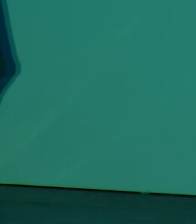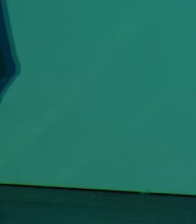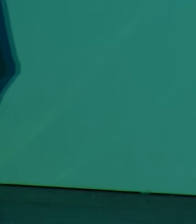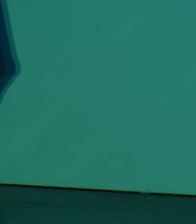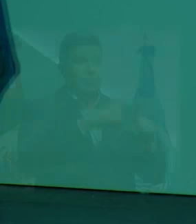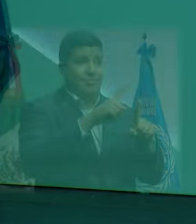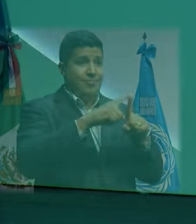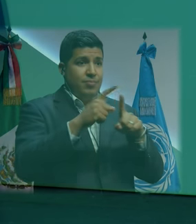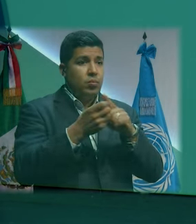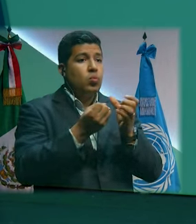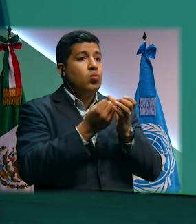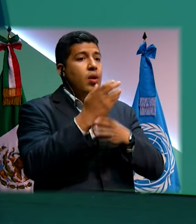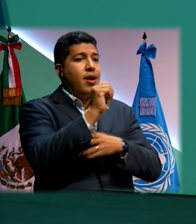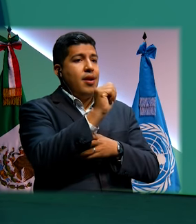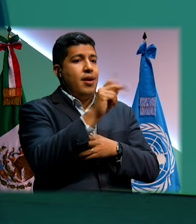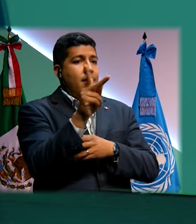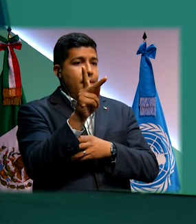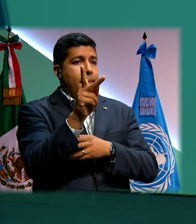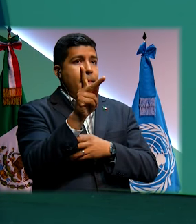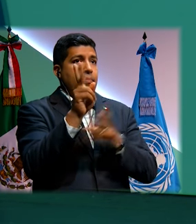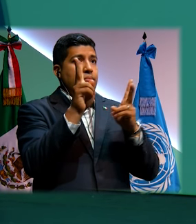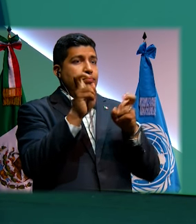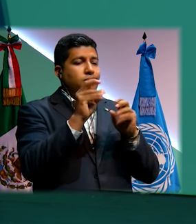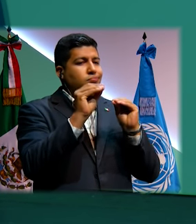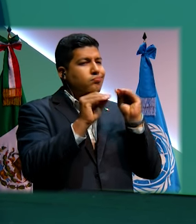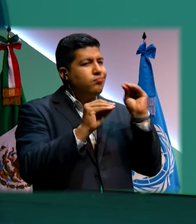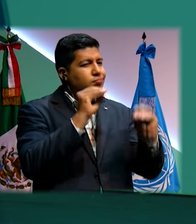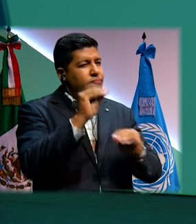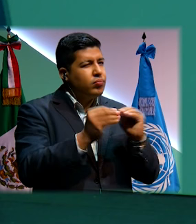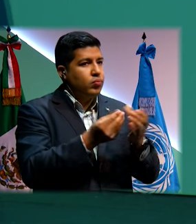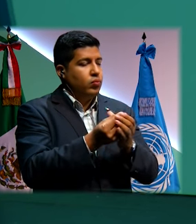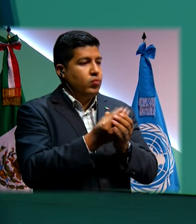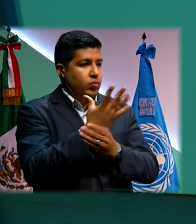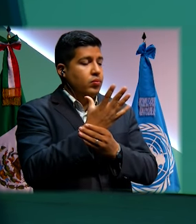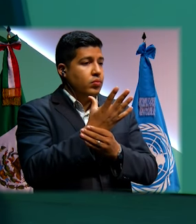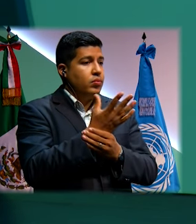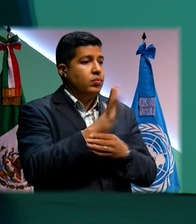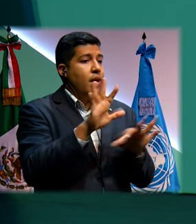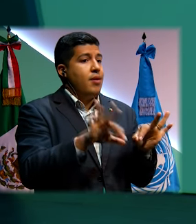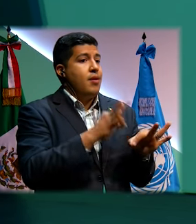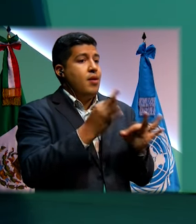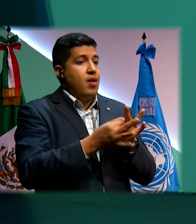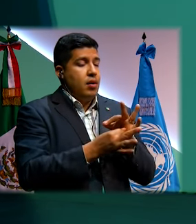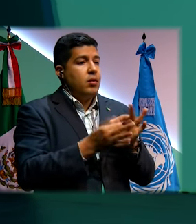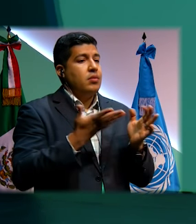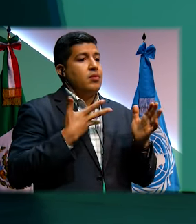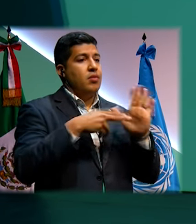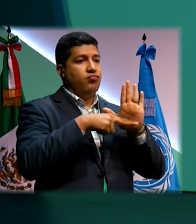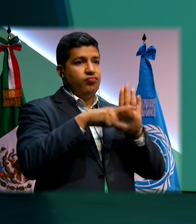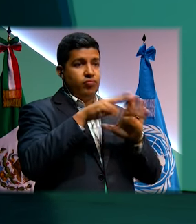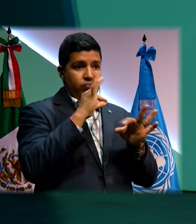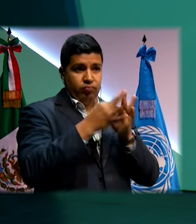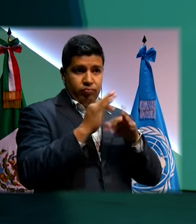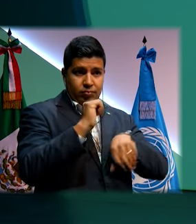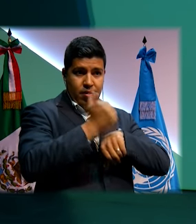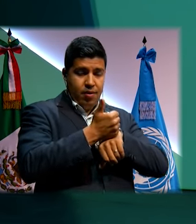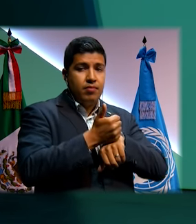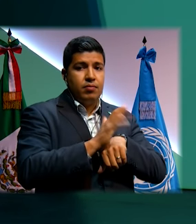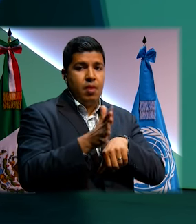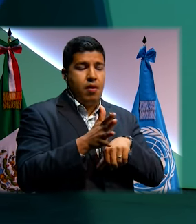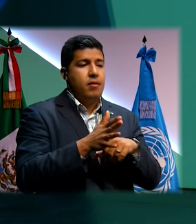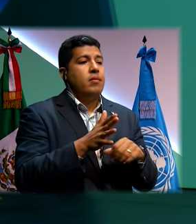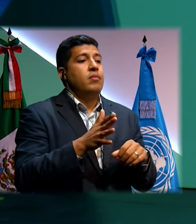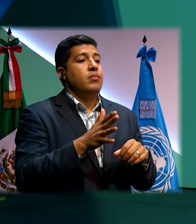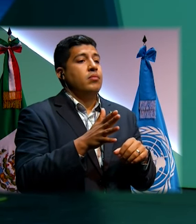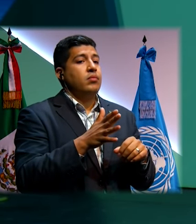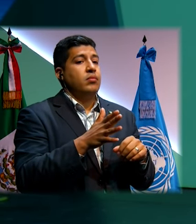It's standardized by the Consultative Committee on Space Data Systems. It's freely available at SourceForge. It's freely available